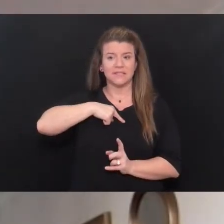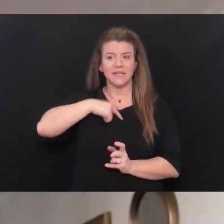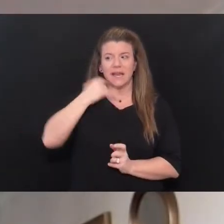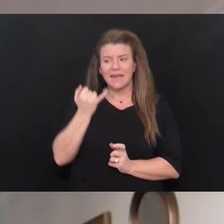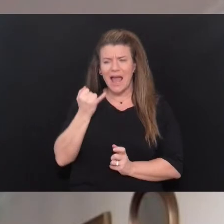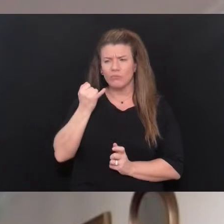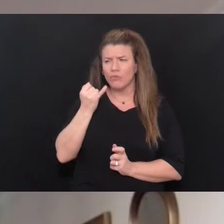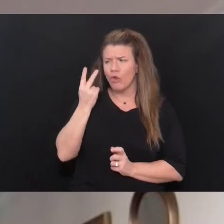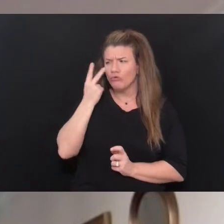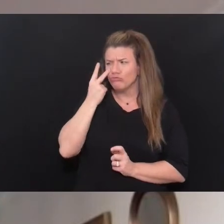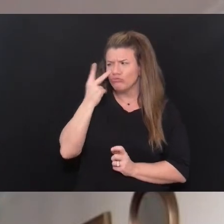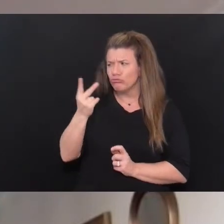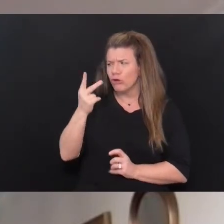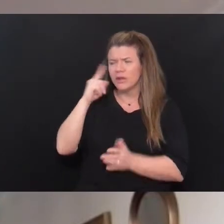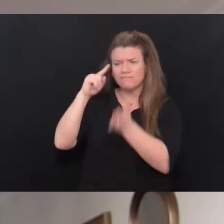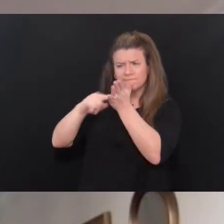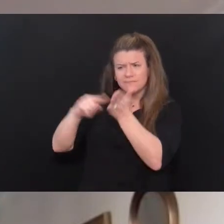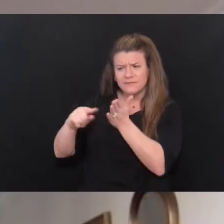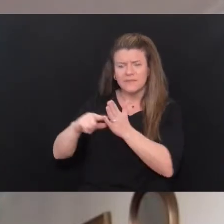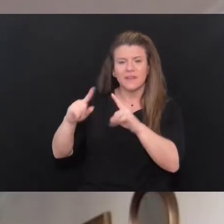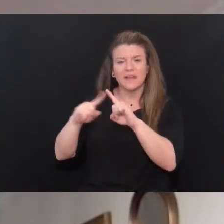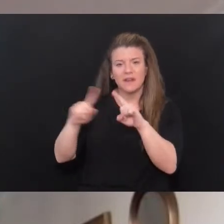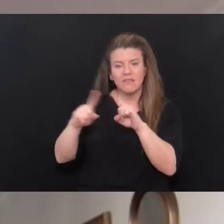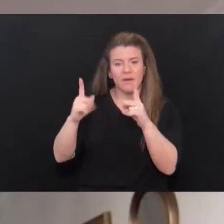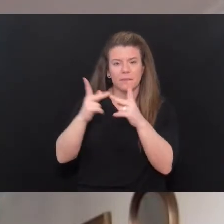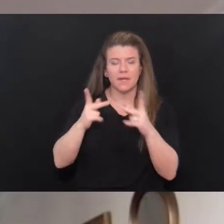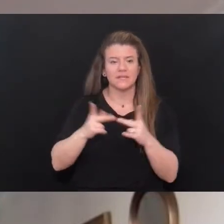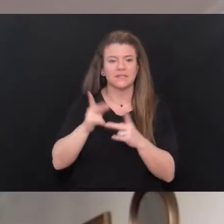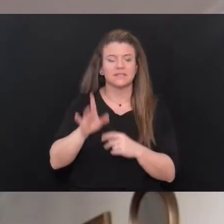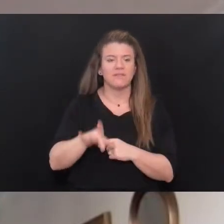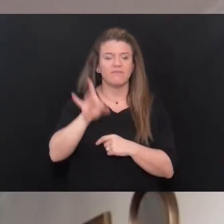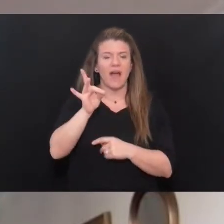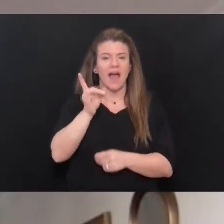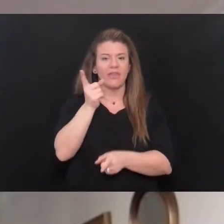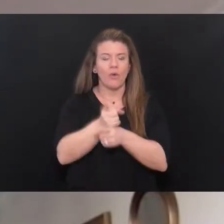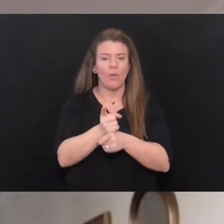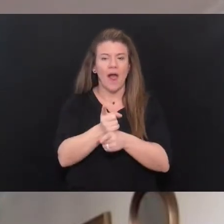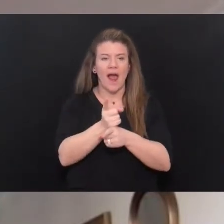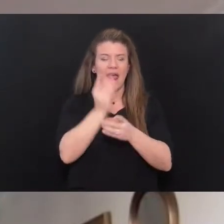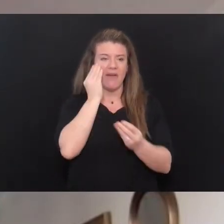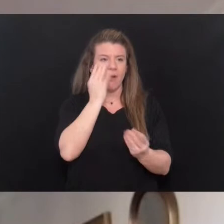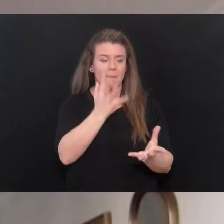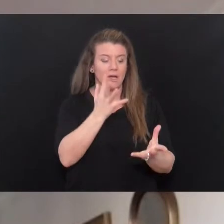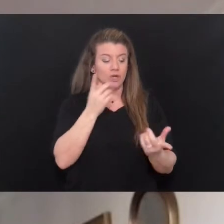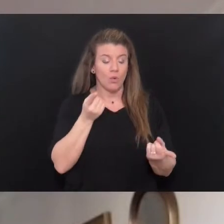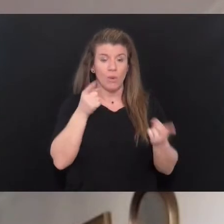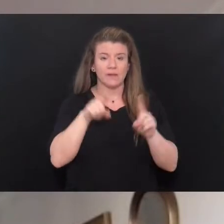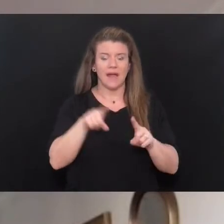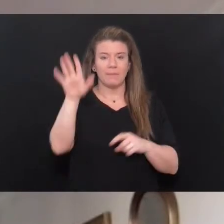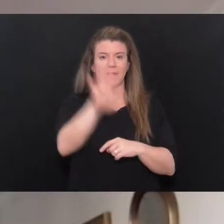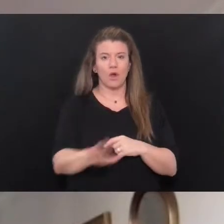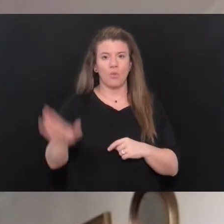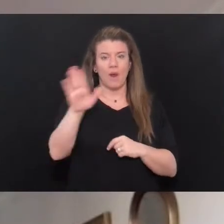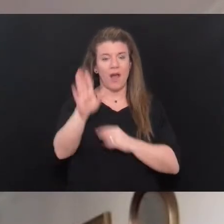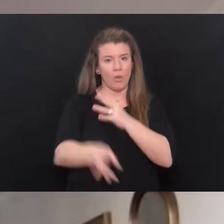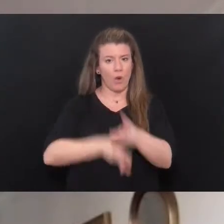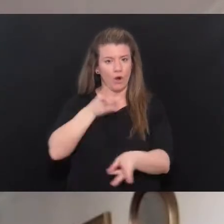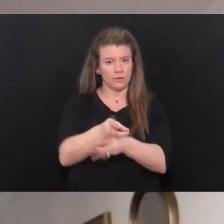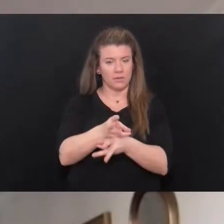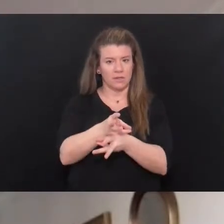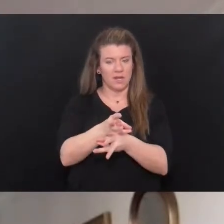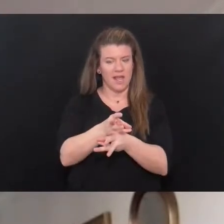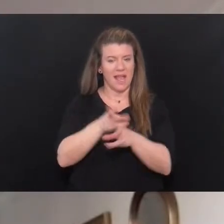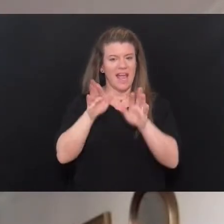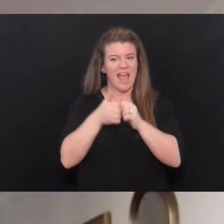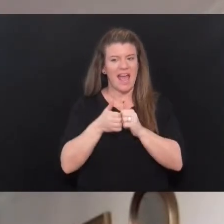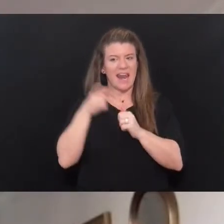at different places to get an insight onto what may be happening around the world and how this might affect